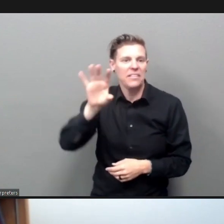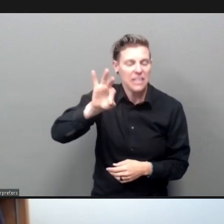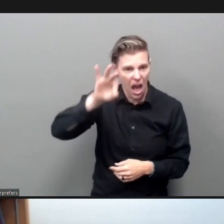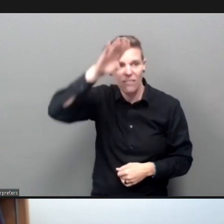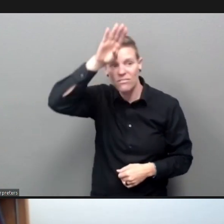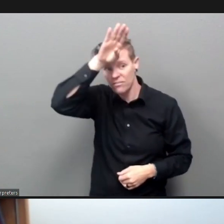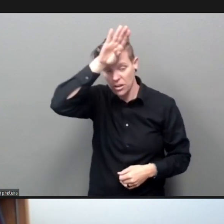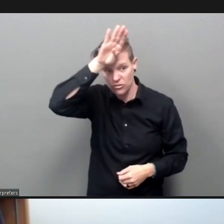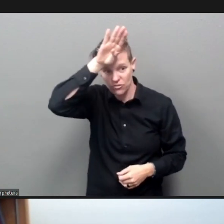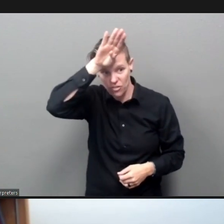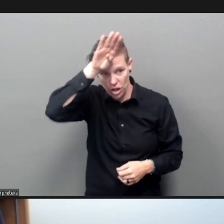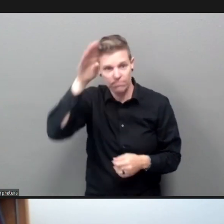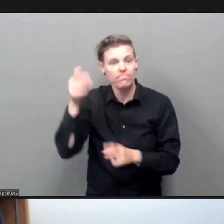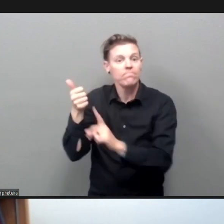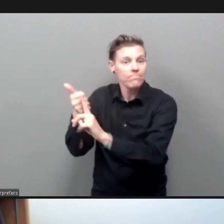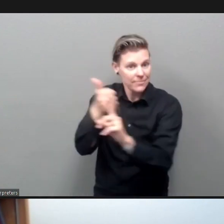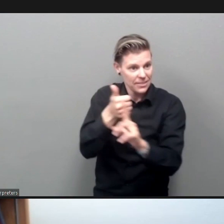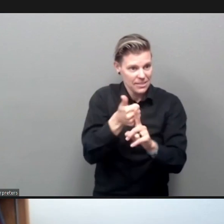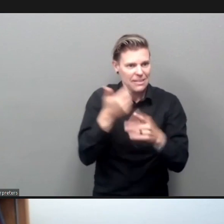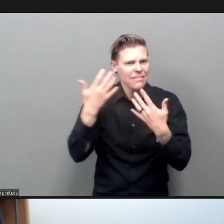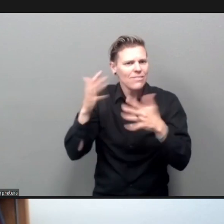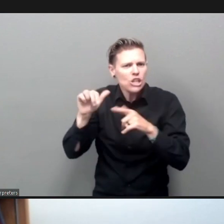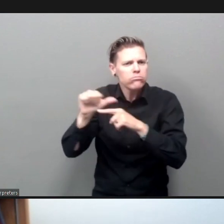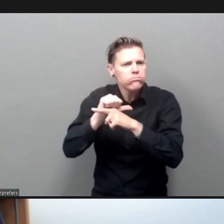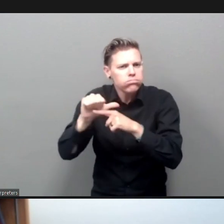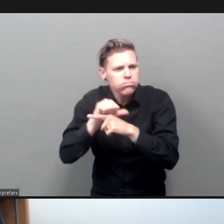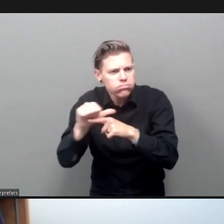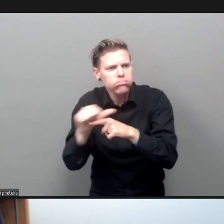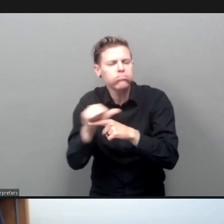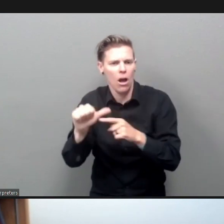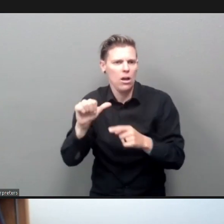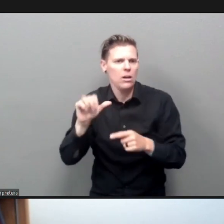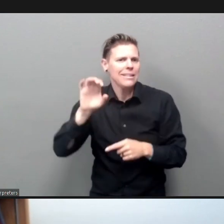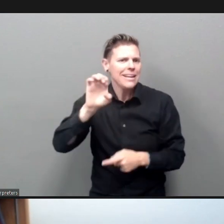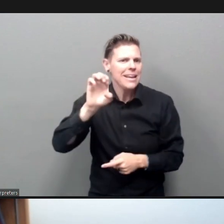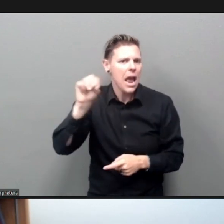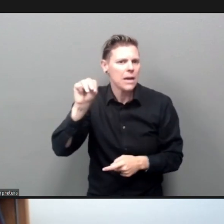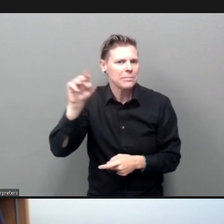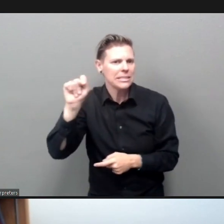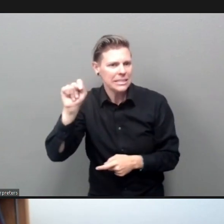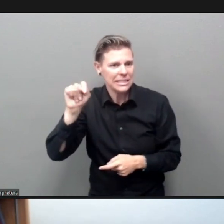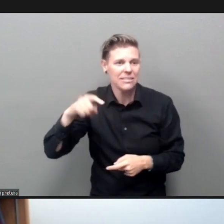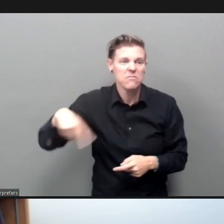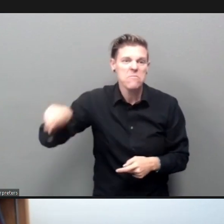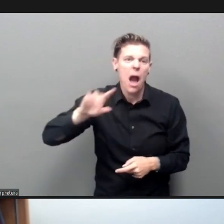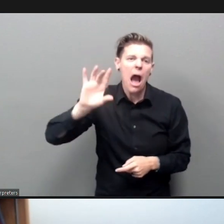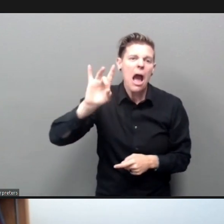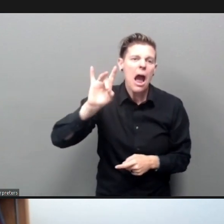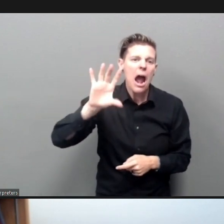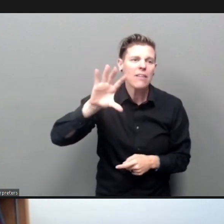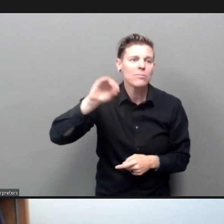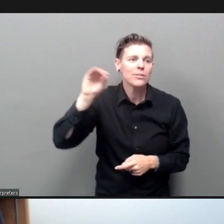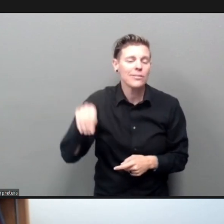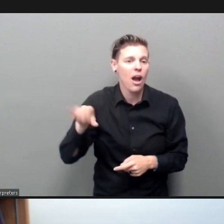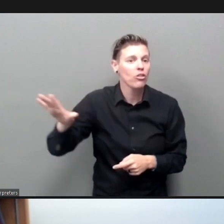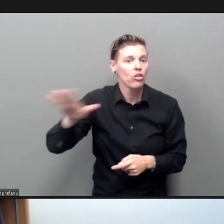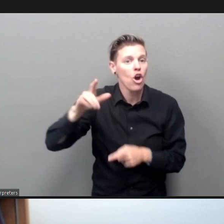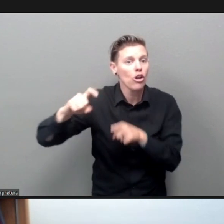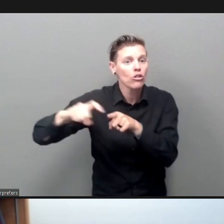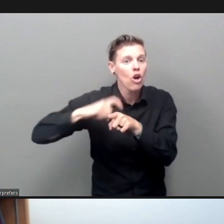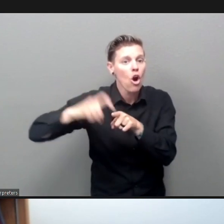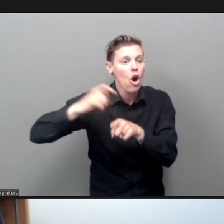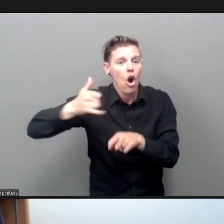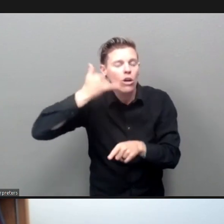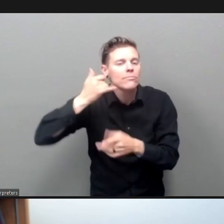and paramedics, and 85 to 90% of their calls are medical calls. So I guess my follow-up question is, why aren't